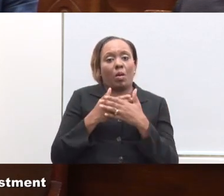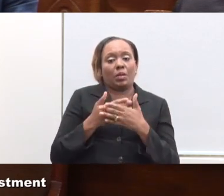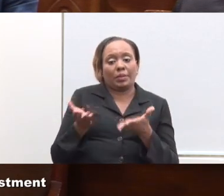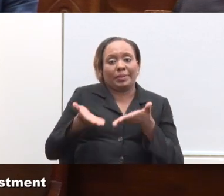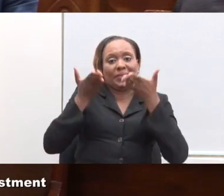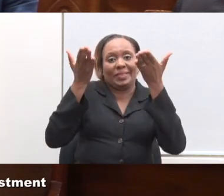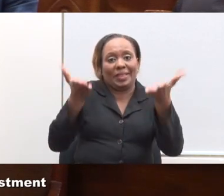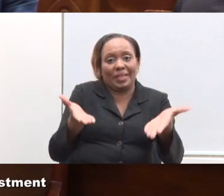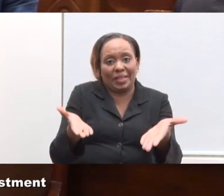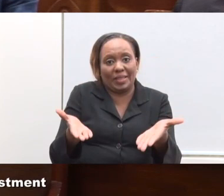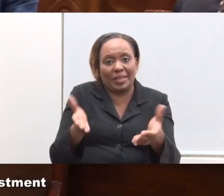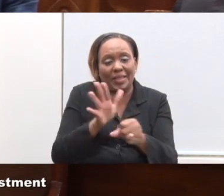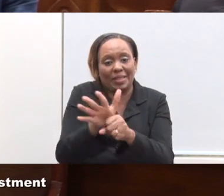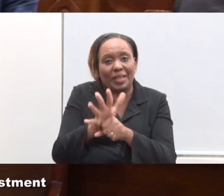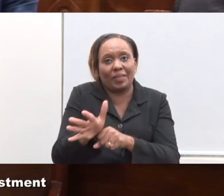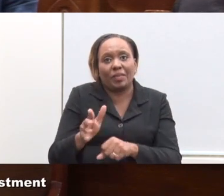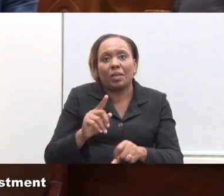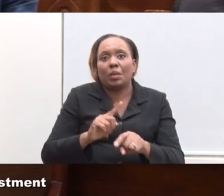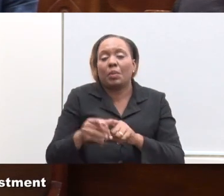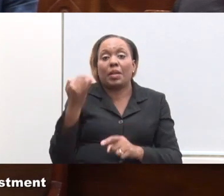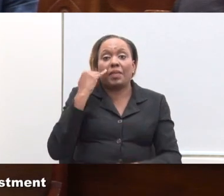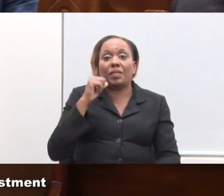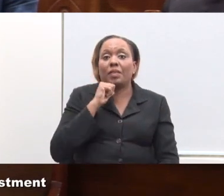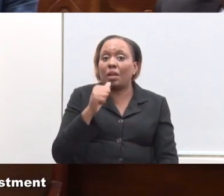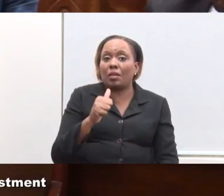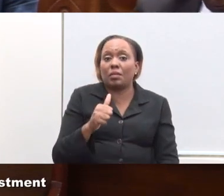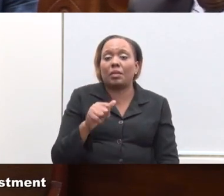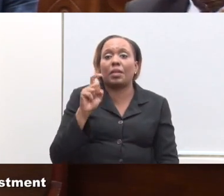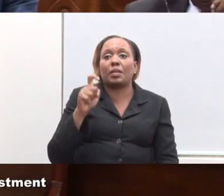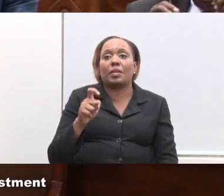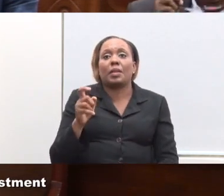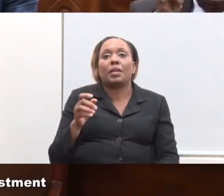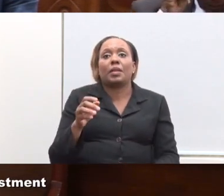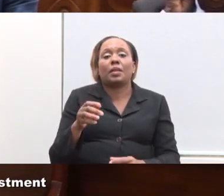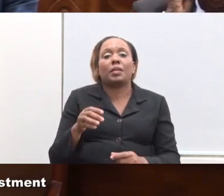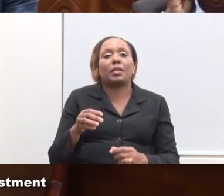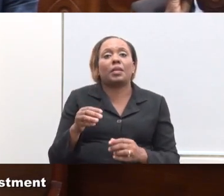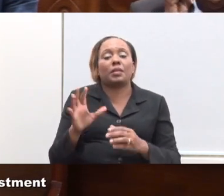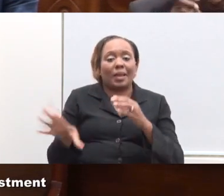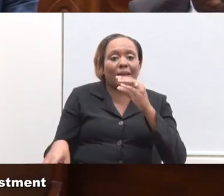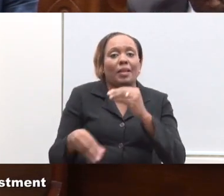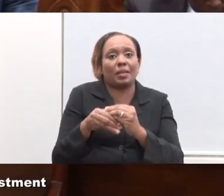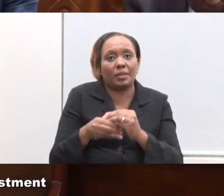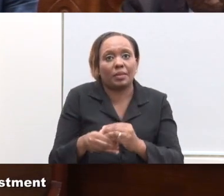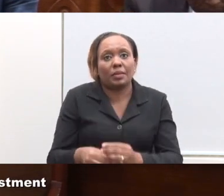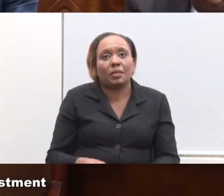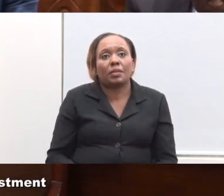Mr. Speaker, as phase one. Mr. Speaker, I hope